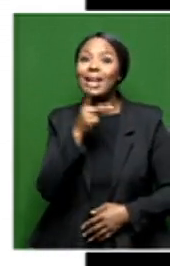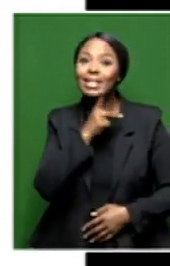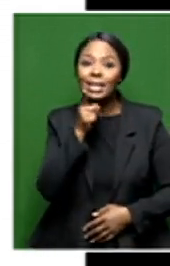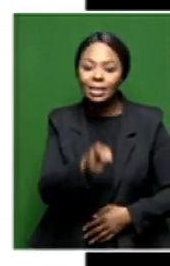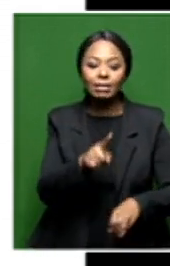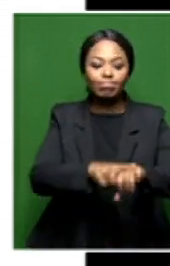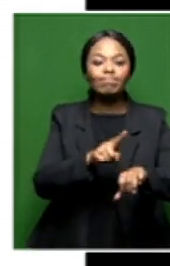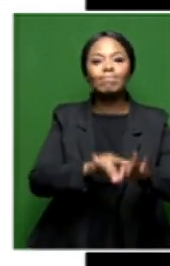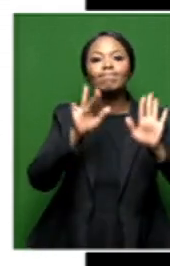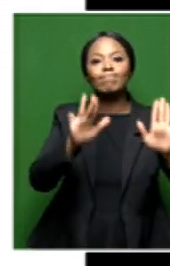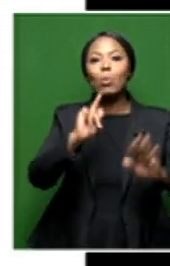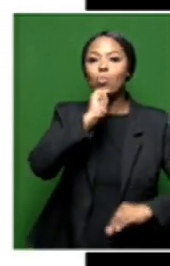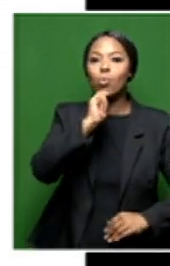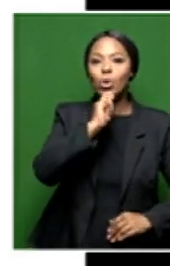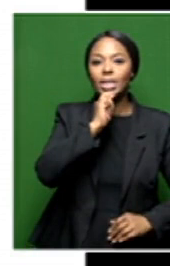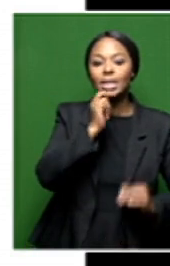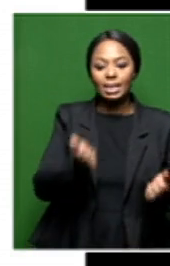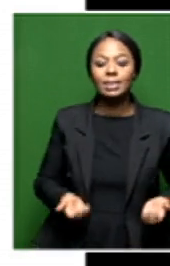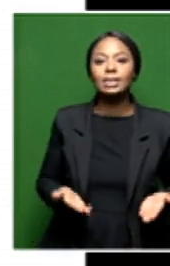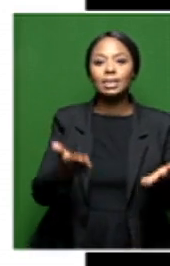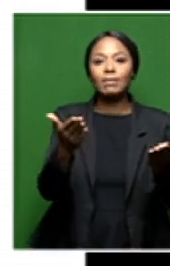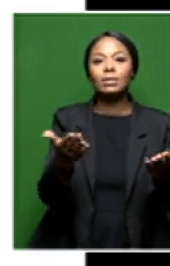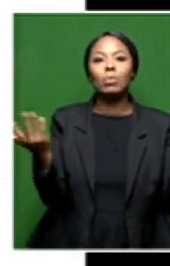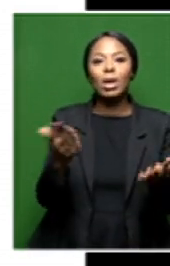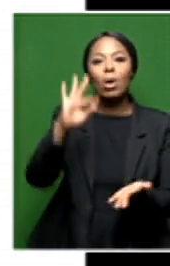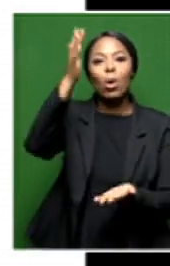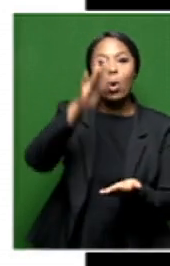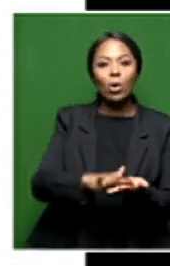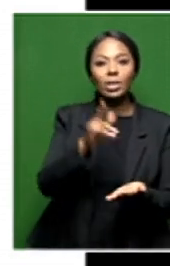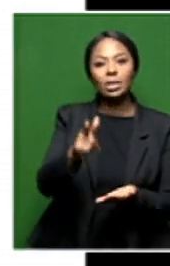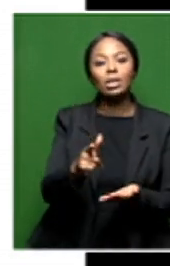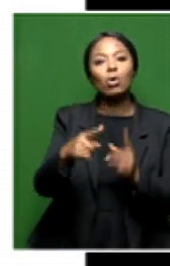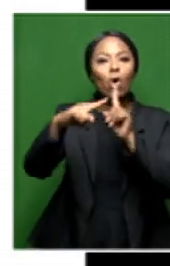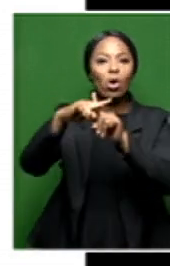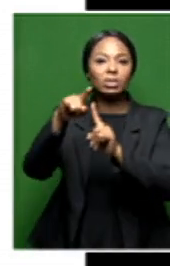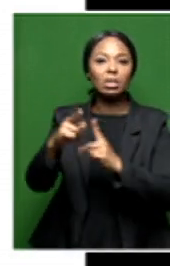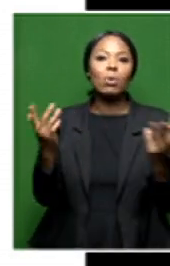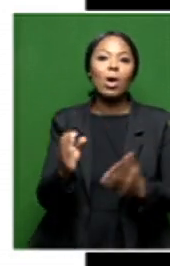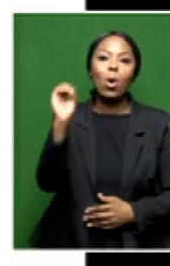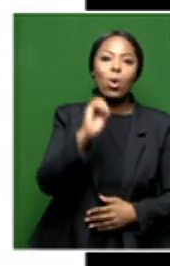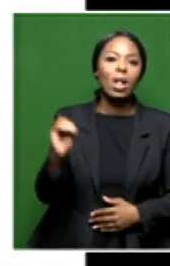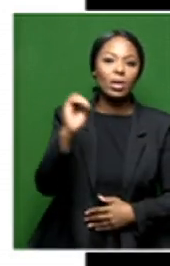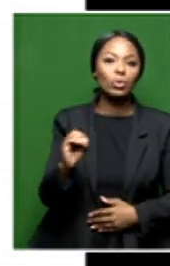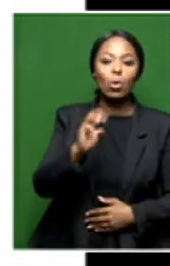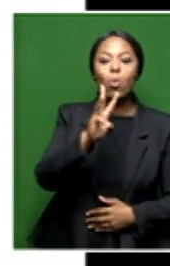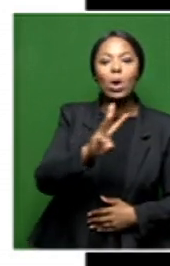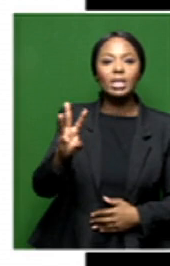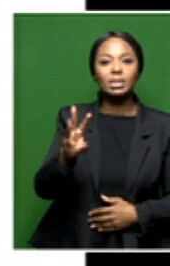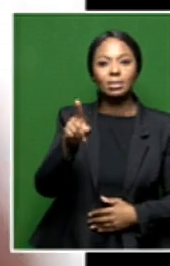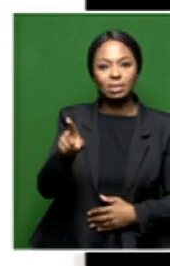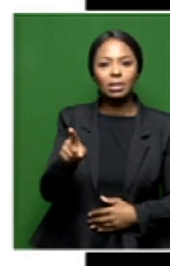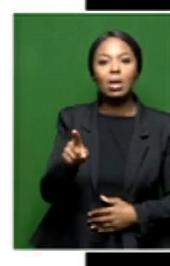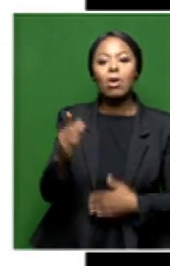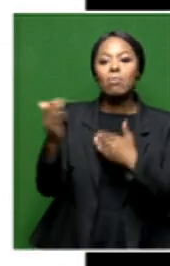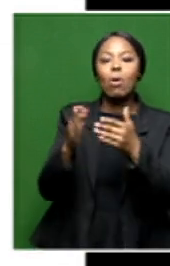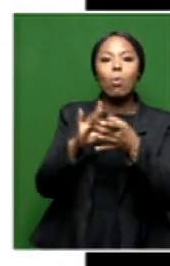a.m., there will be a service at Holy Cross in Orlando West, near to Desmond Tutu's home where he actually lived. And